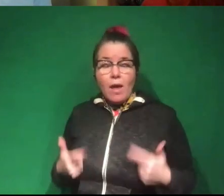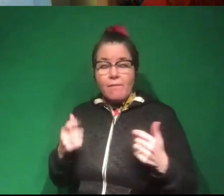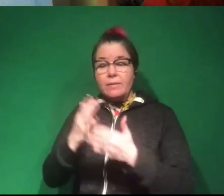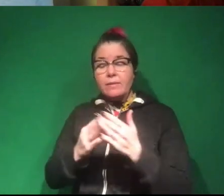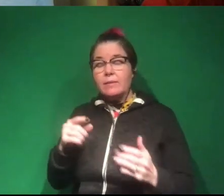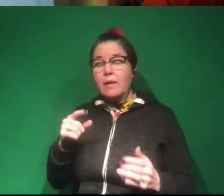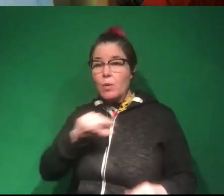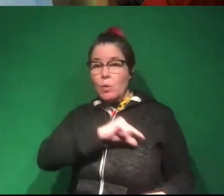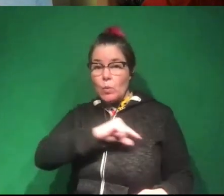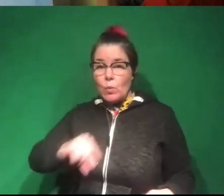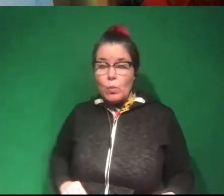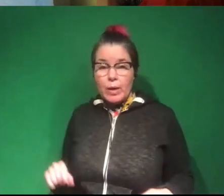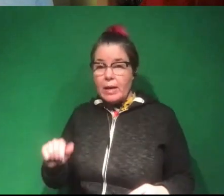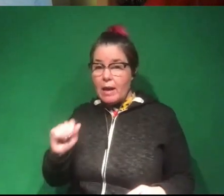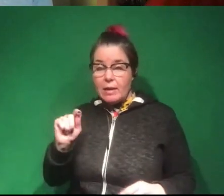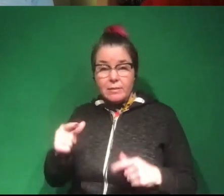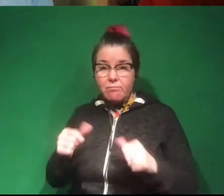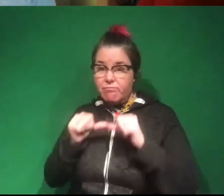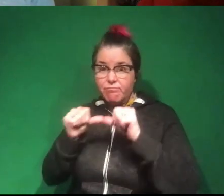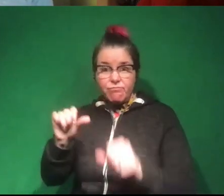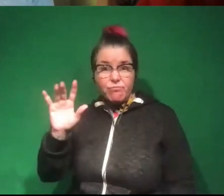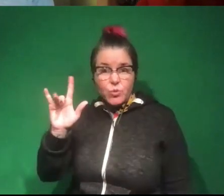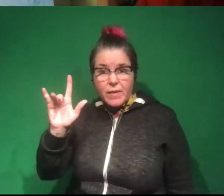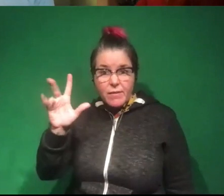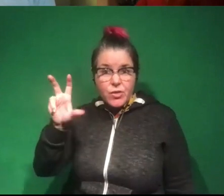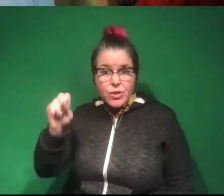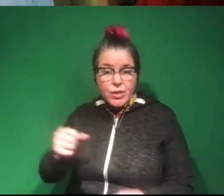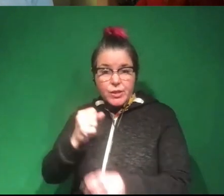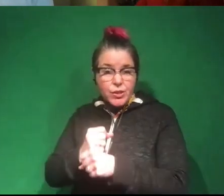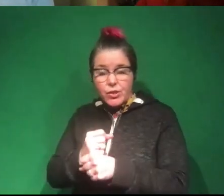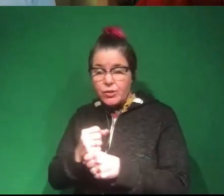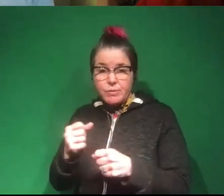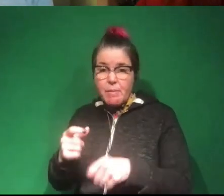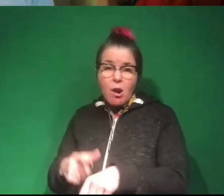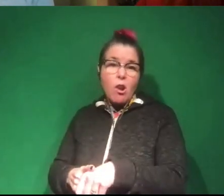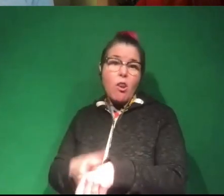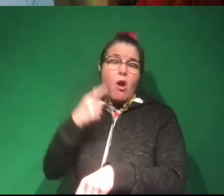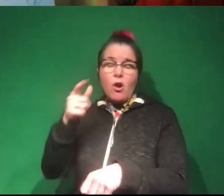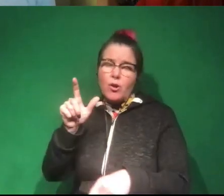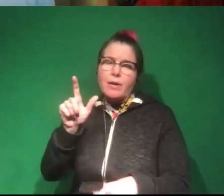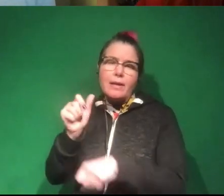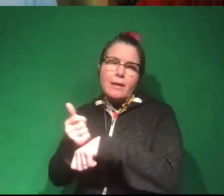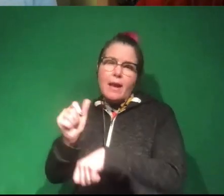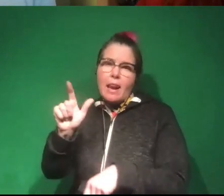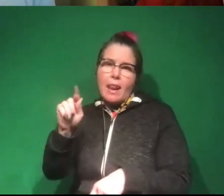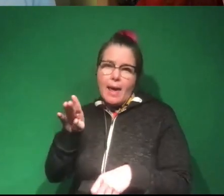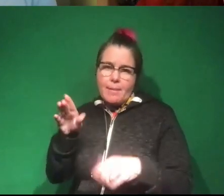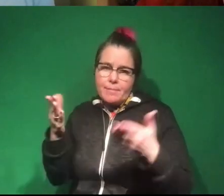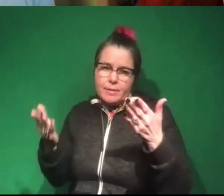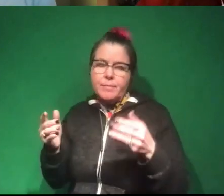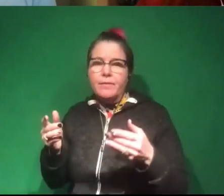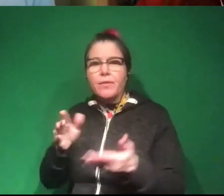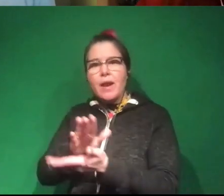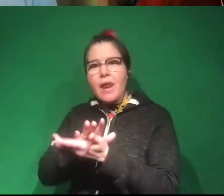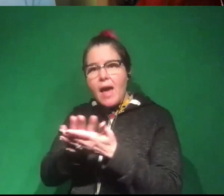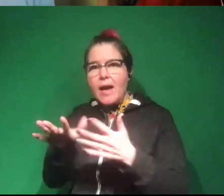found to live 25, 30 years, and even longer in like lab-reared settings if you give them like really nice,